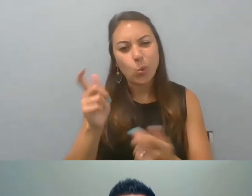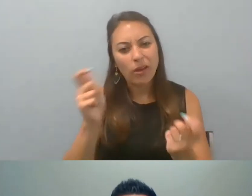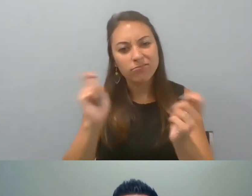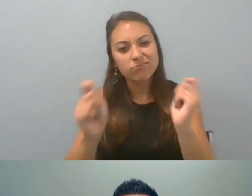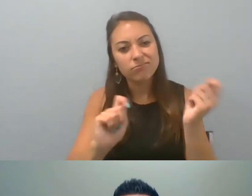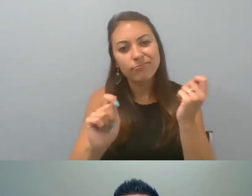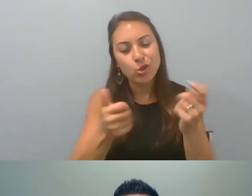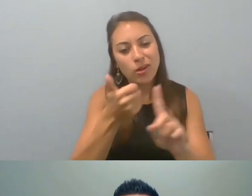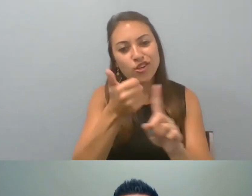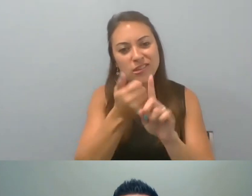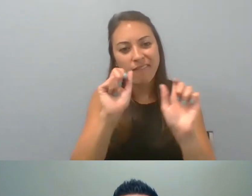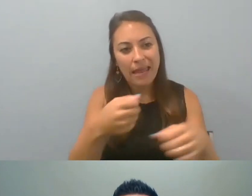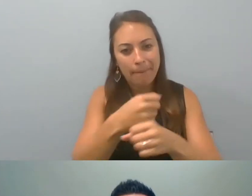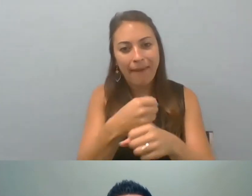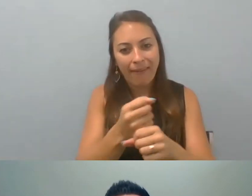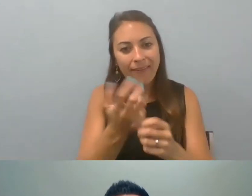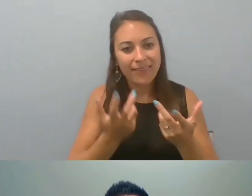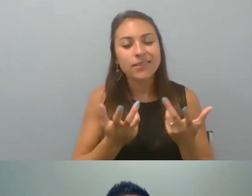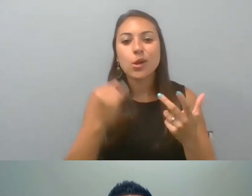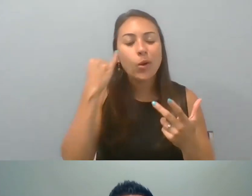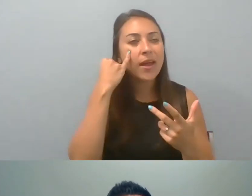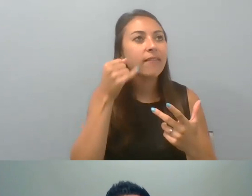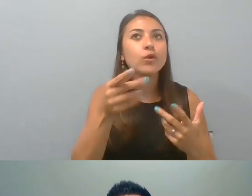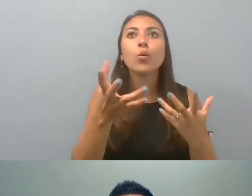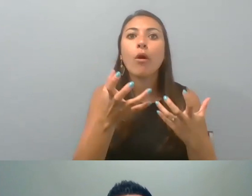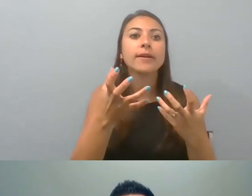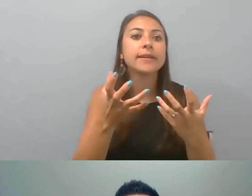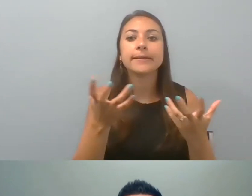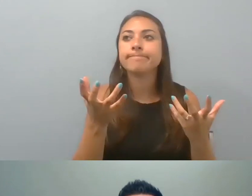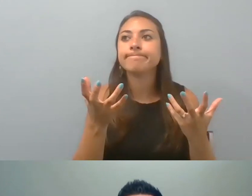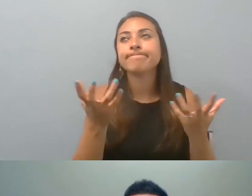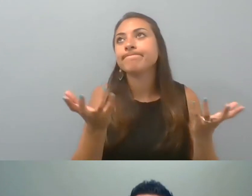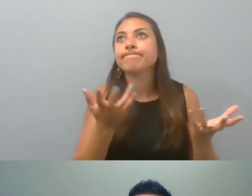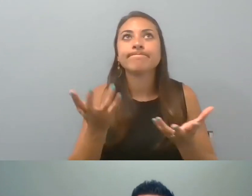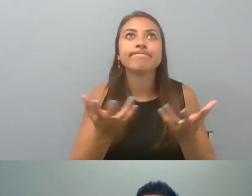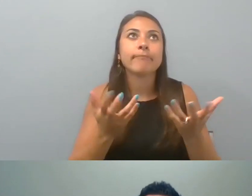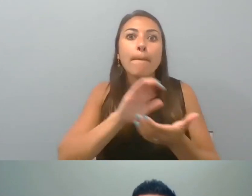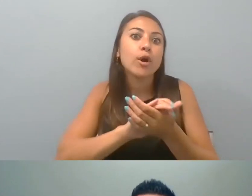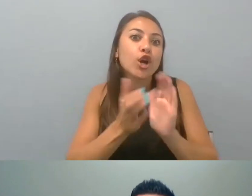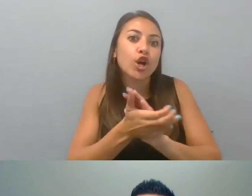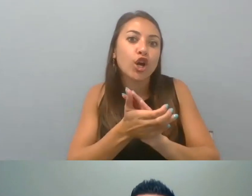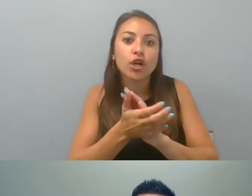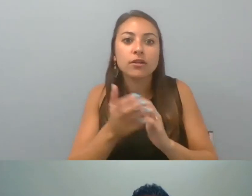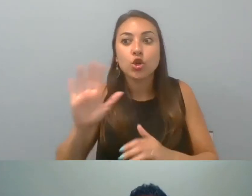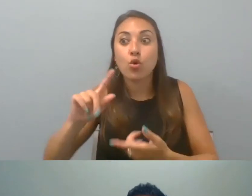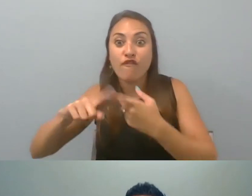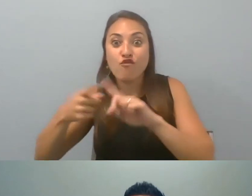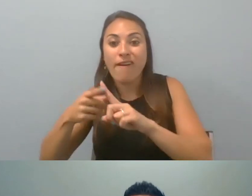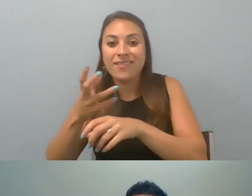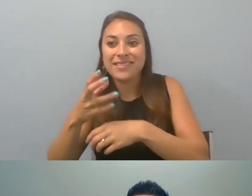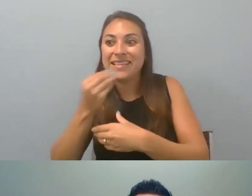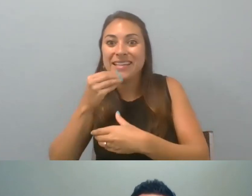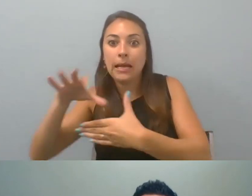mentioned. So say if you wanted the same experience that your friend's that's getting a Angus beef burger,